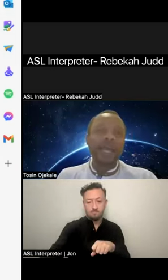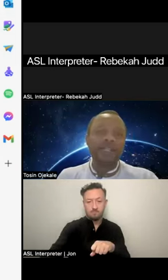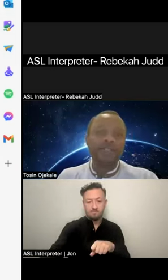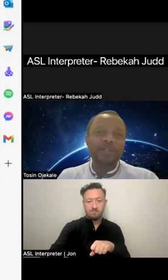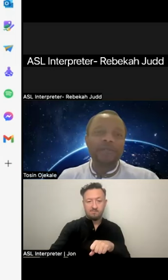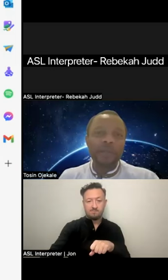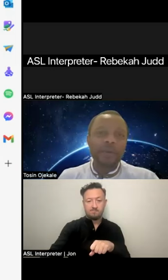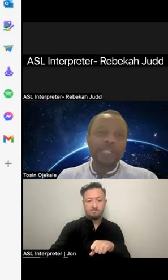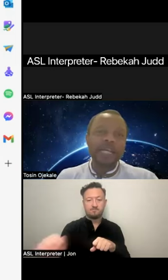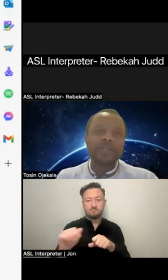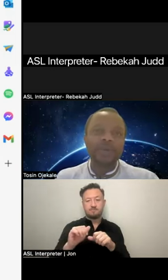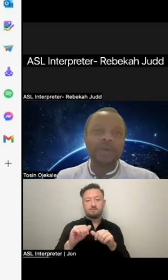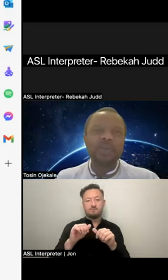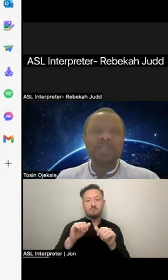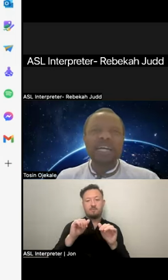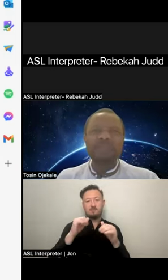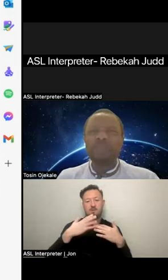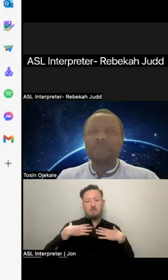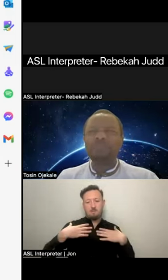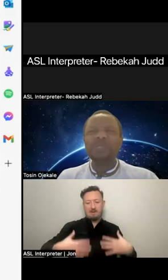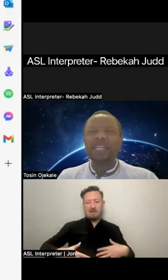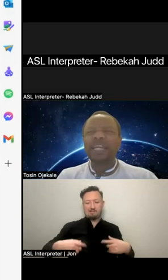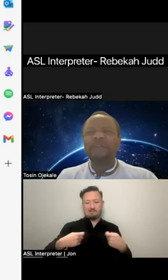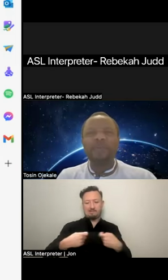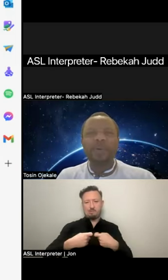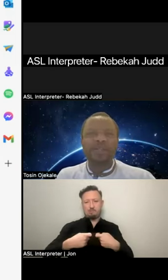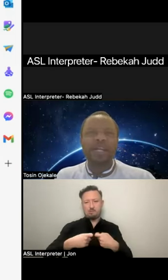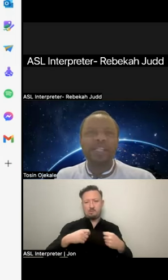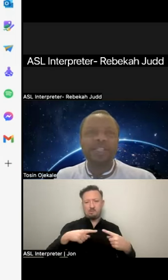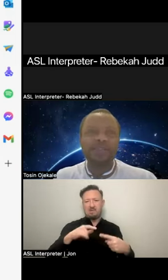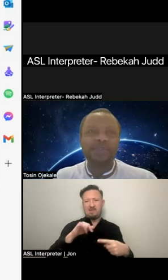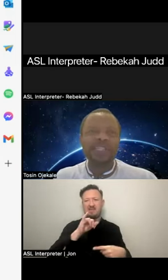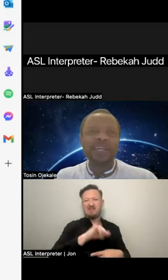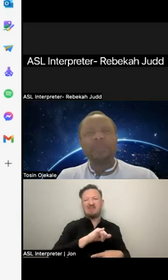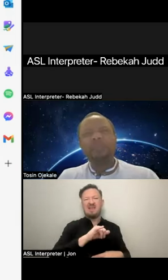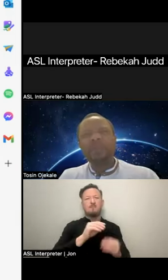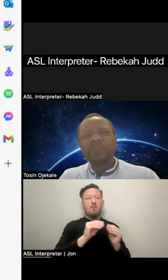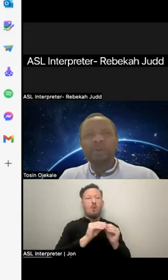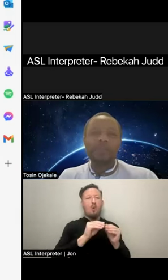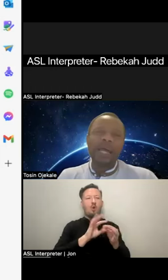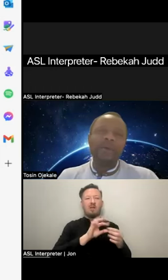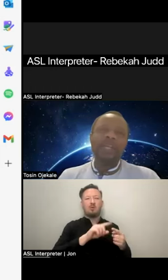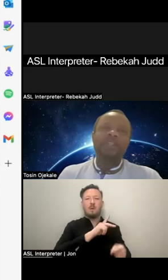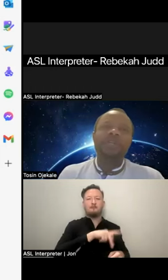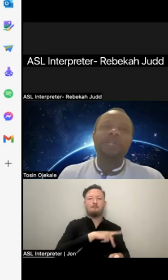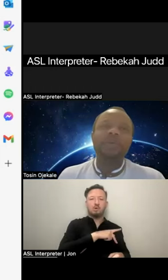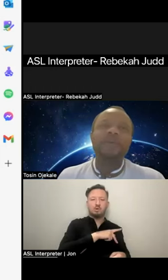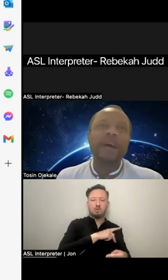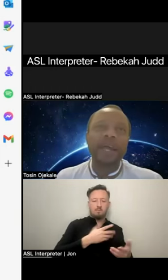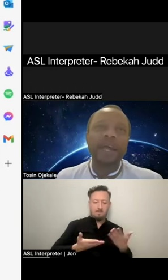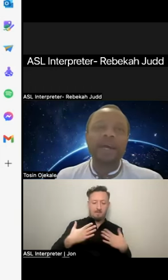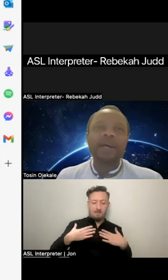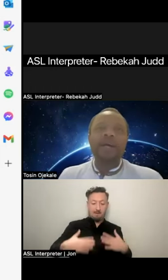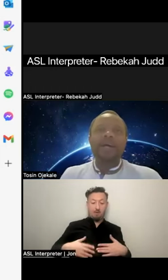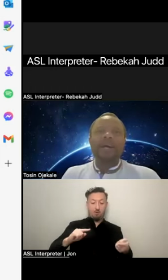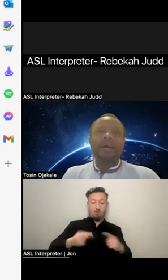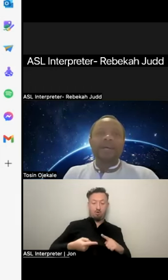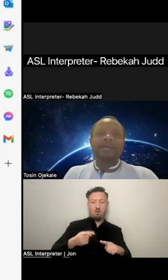electrostatic reaction for the body as well. So that's most likely for personal injury, might not necessarily be for